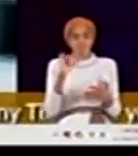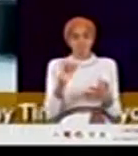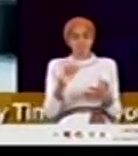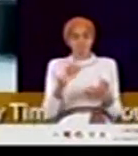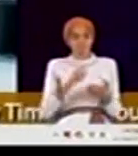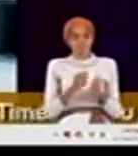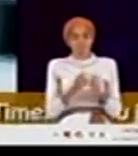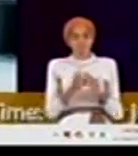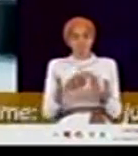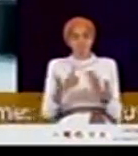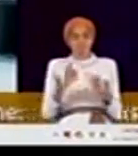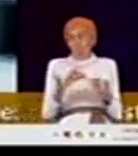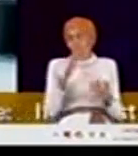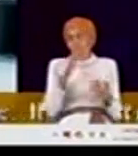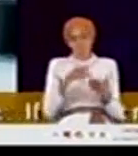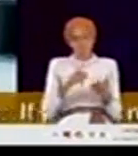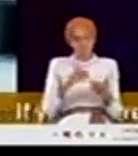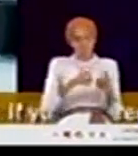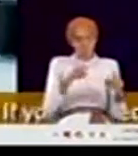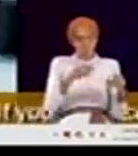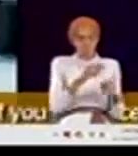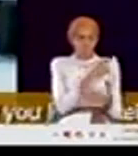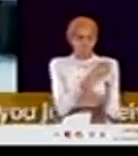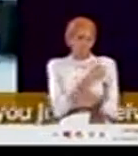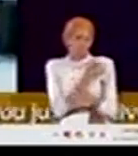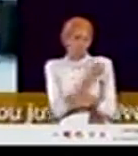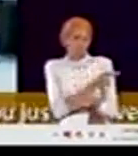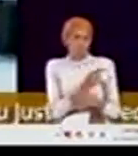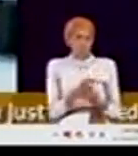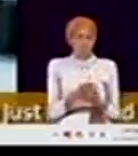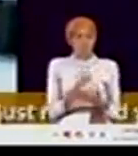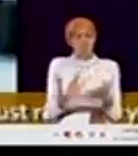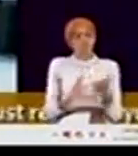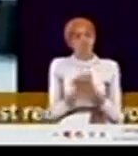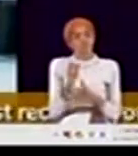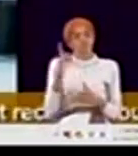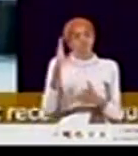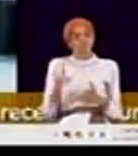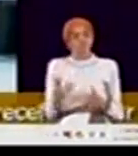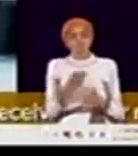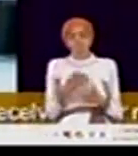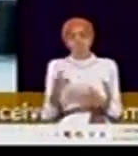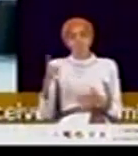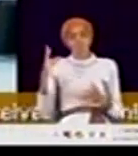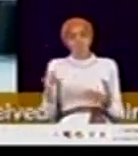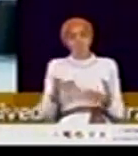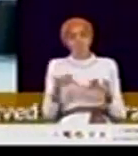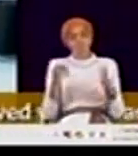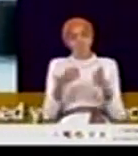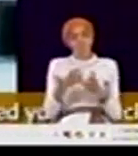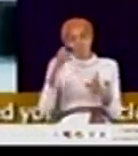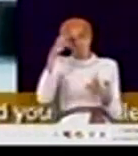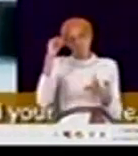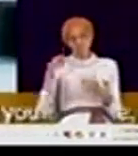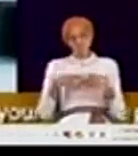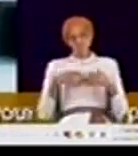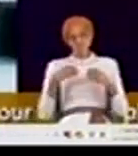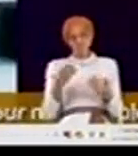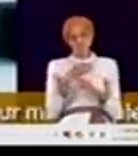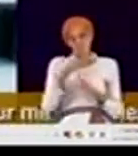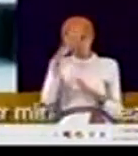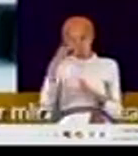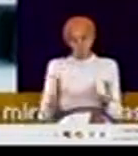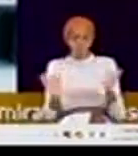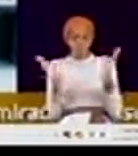money to go to the hospital. You have problem, believe God, as God need it for me, will do it for you. In